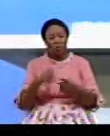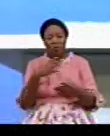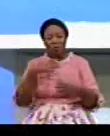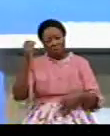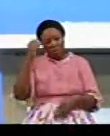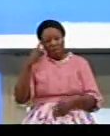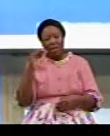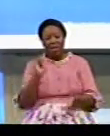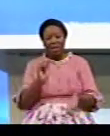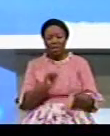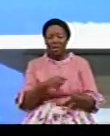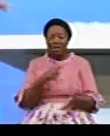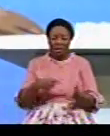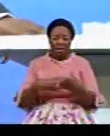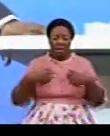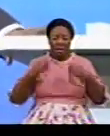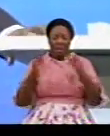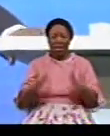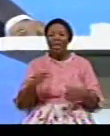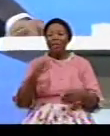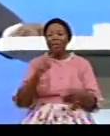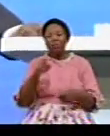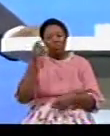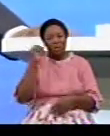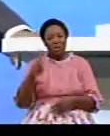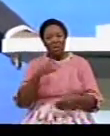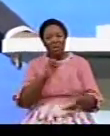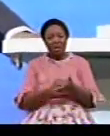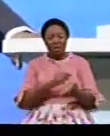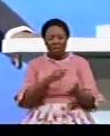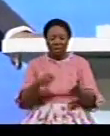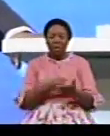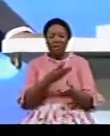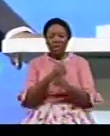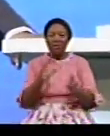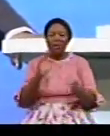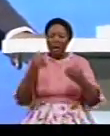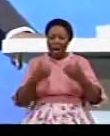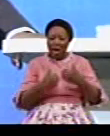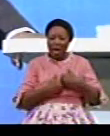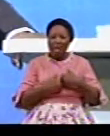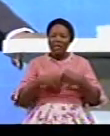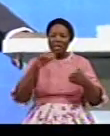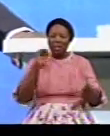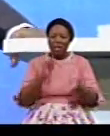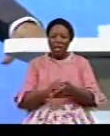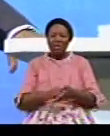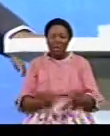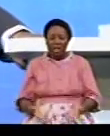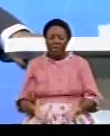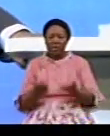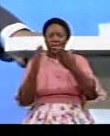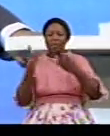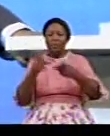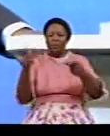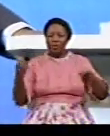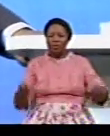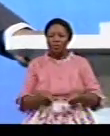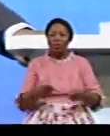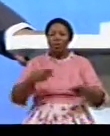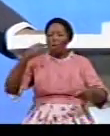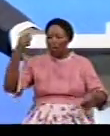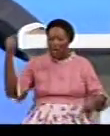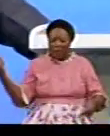Christ becomes the all in all in your life. You let him reign without